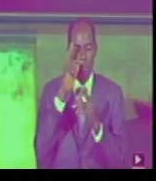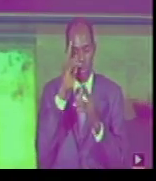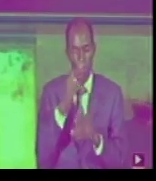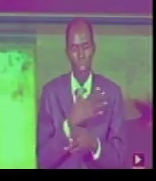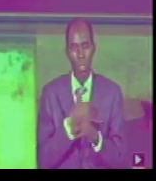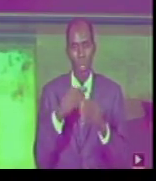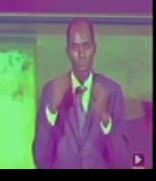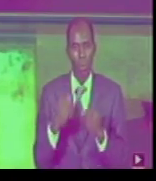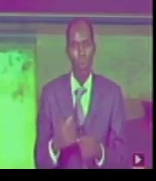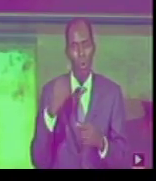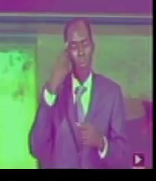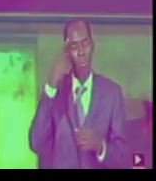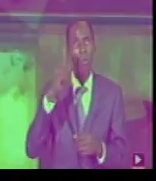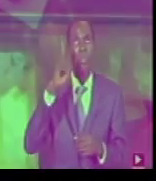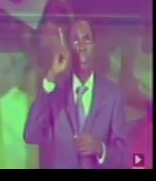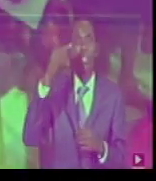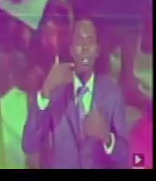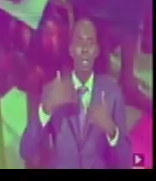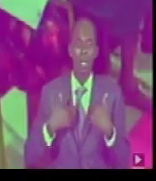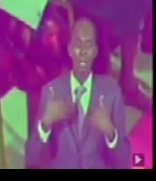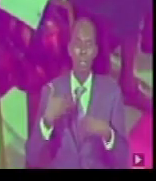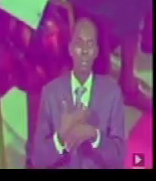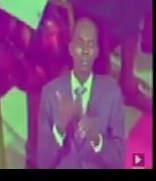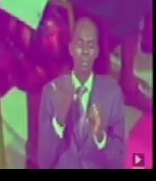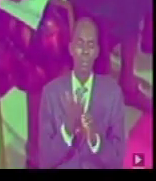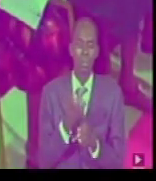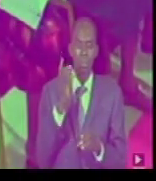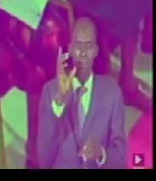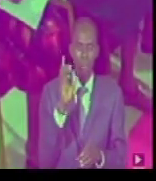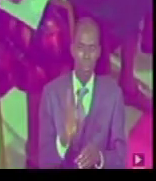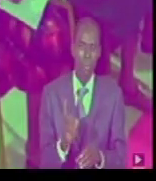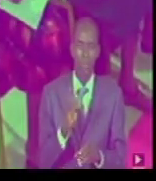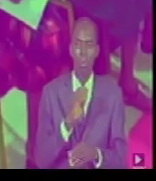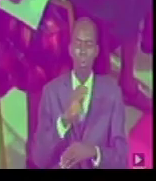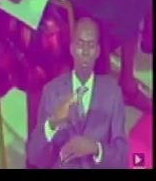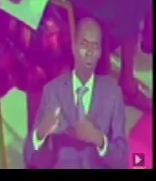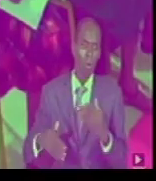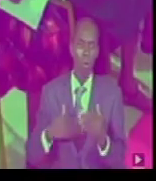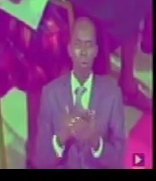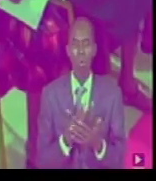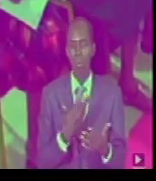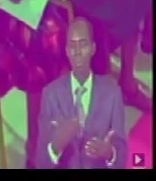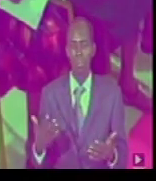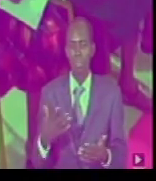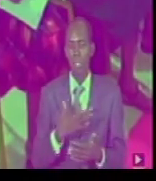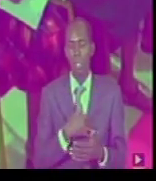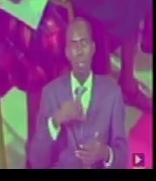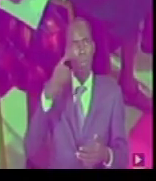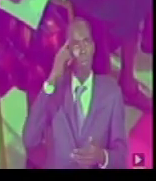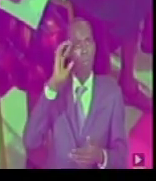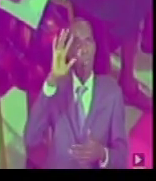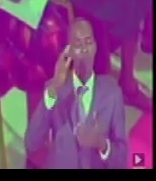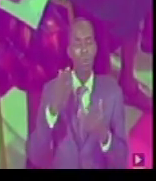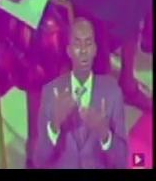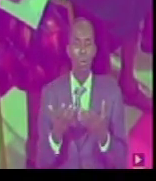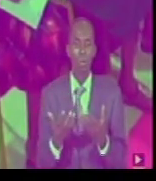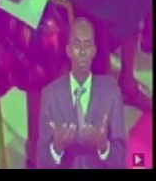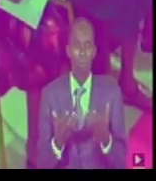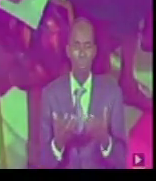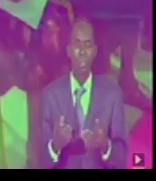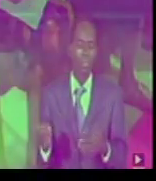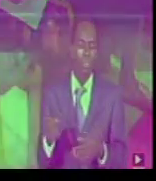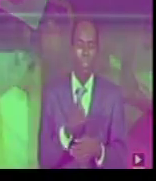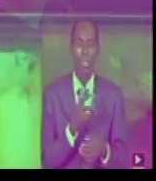hast created all things, look at this, and for thy pleasure they are